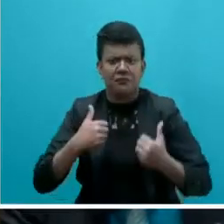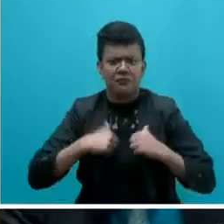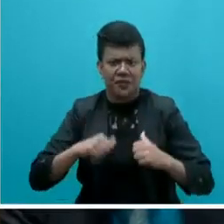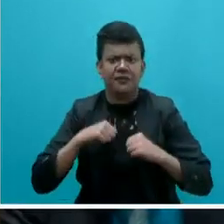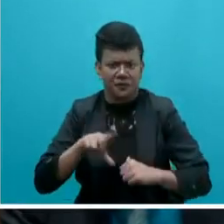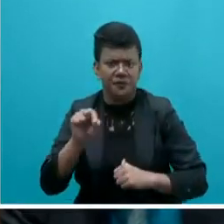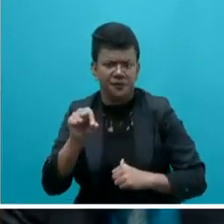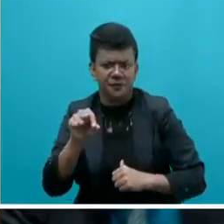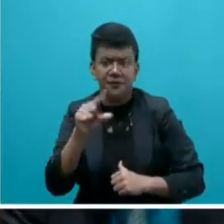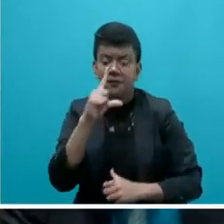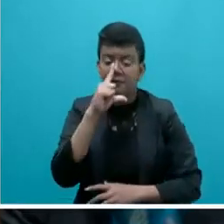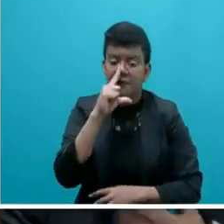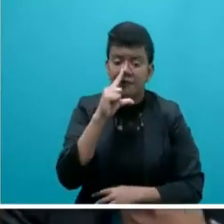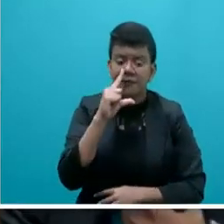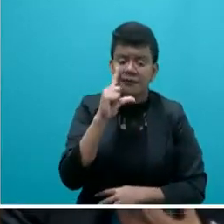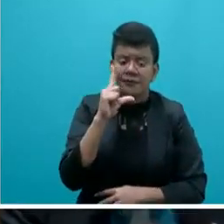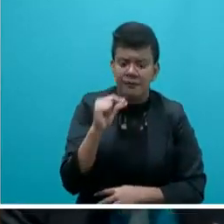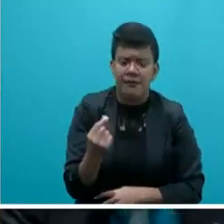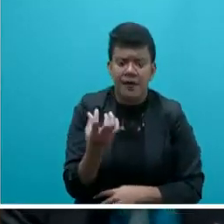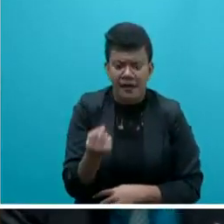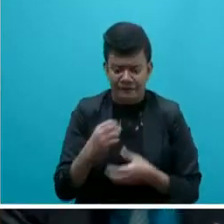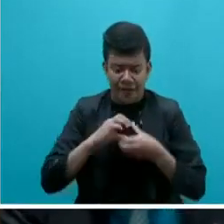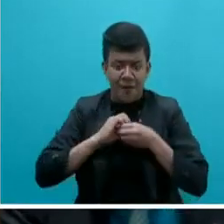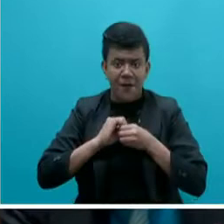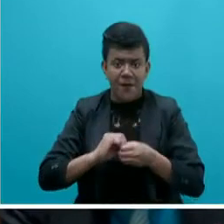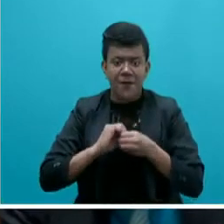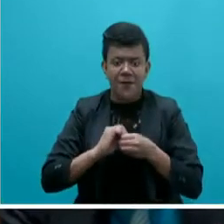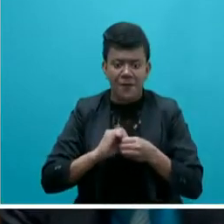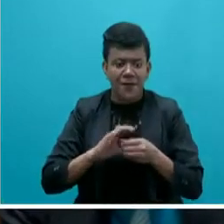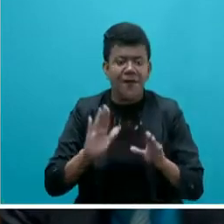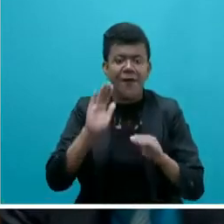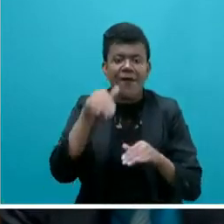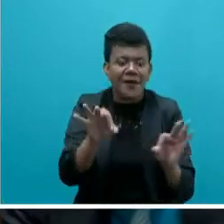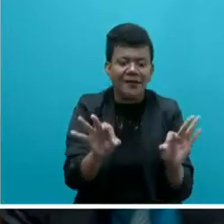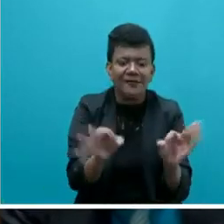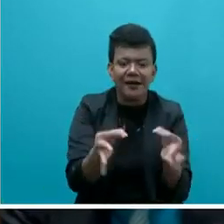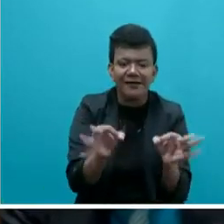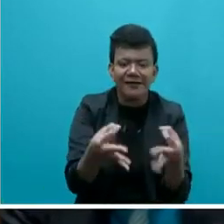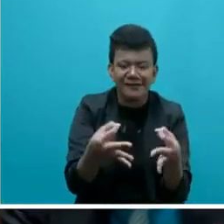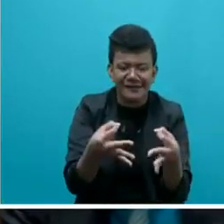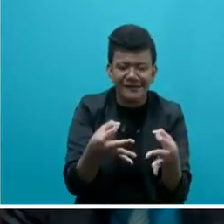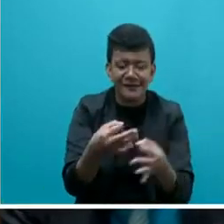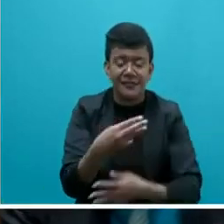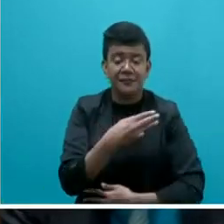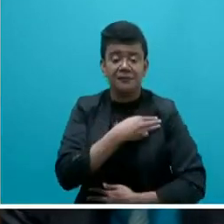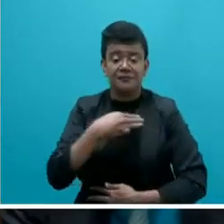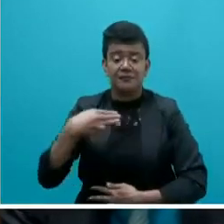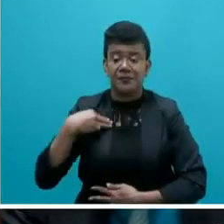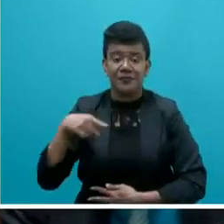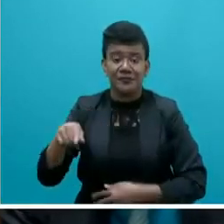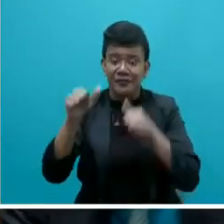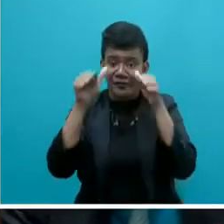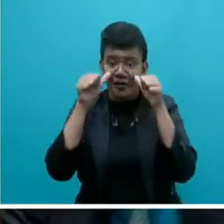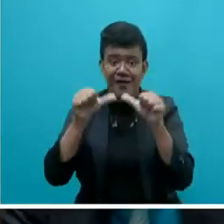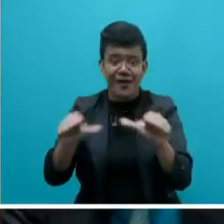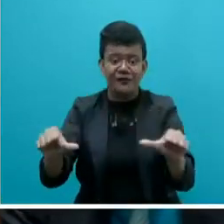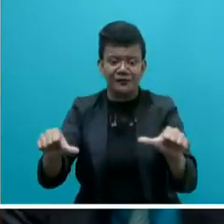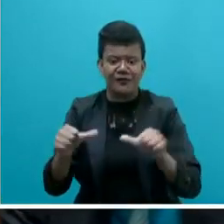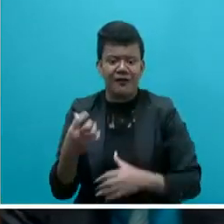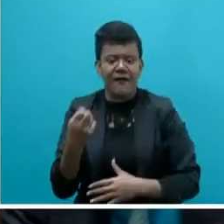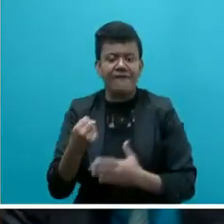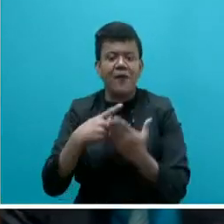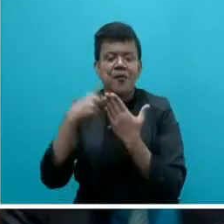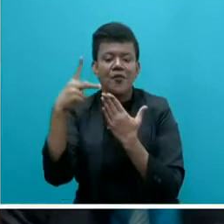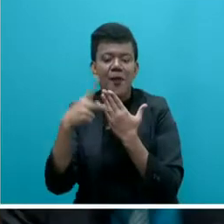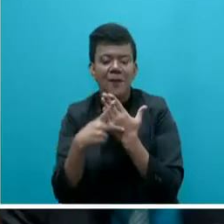and compound or home garden. Honourable Speaker, the Ministry of Agriculture has developed a program to encourage urban and rural dwellers to